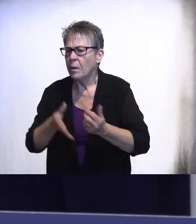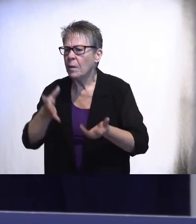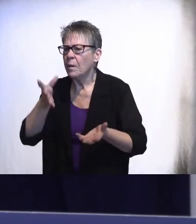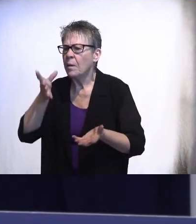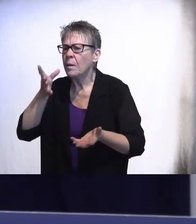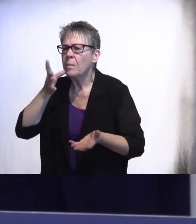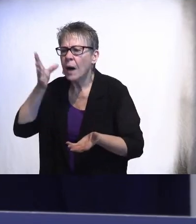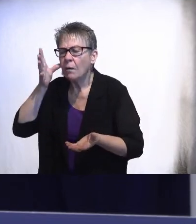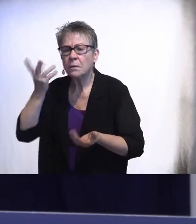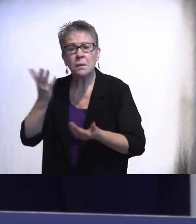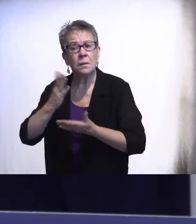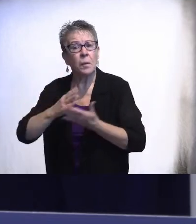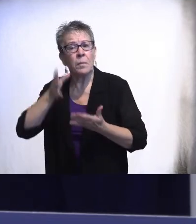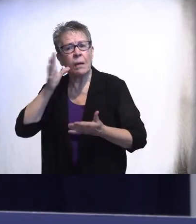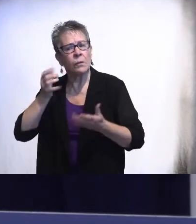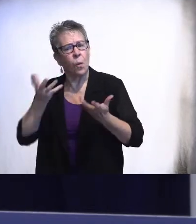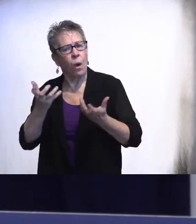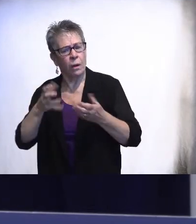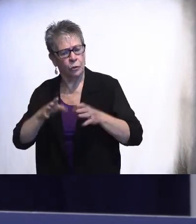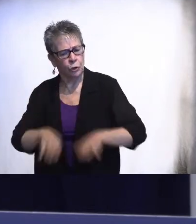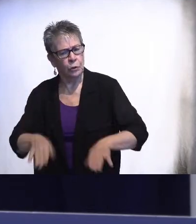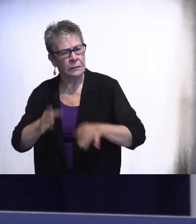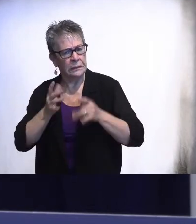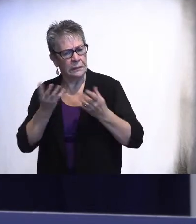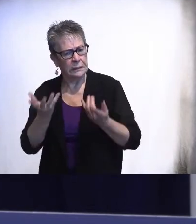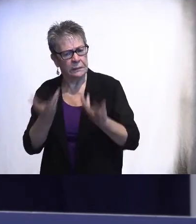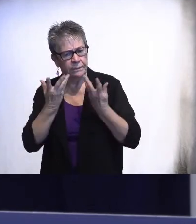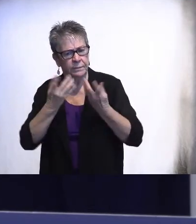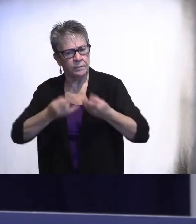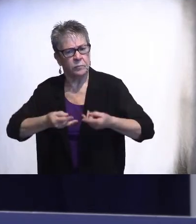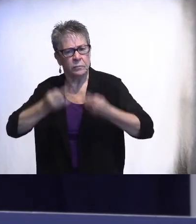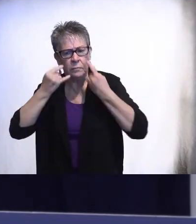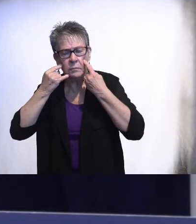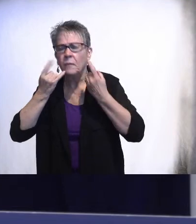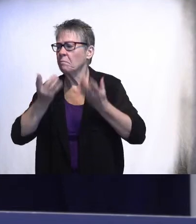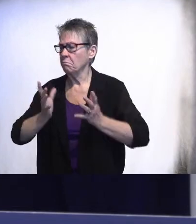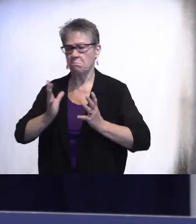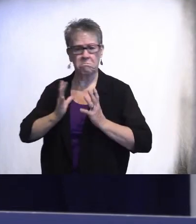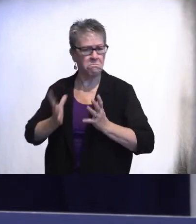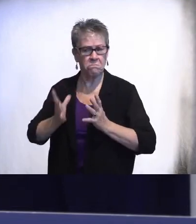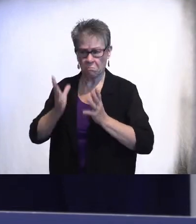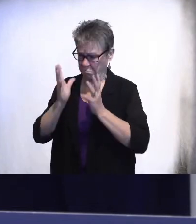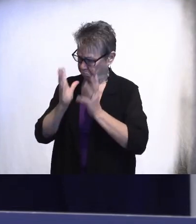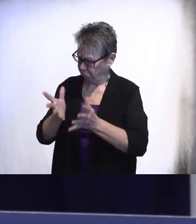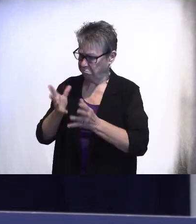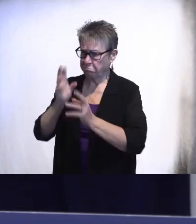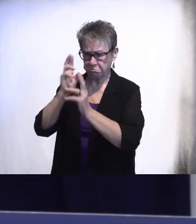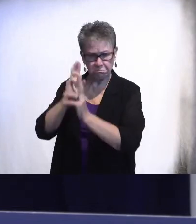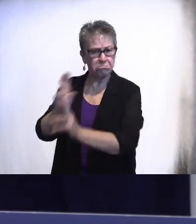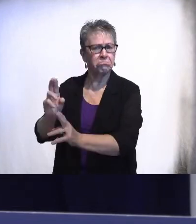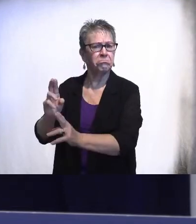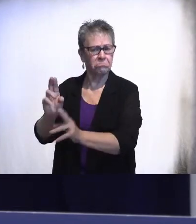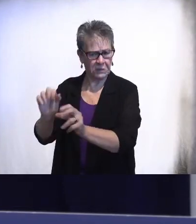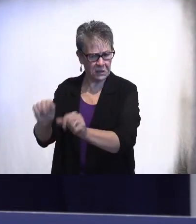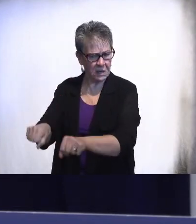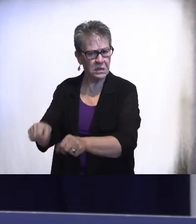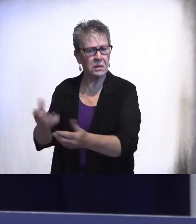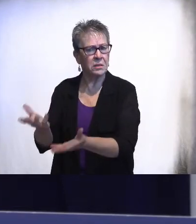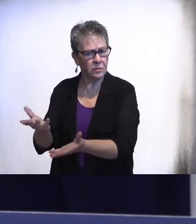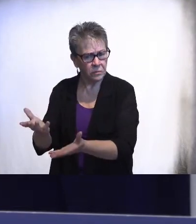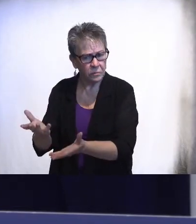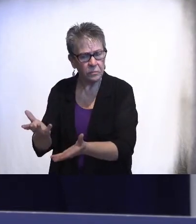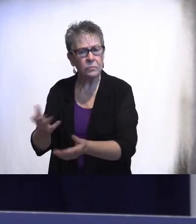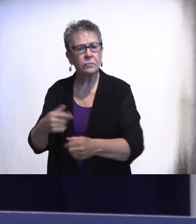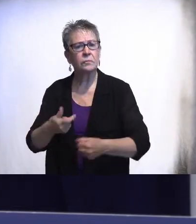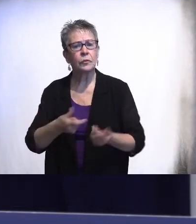well. School districts will also have the right to maintain a universal masking policy after